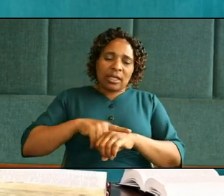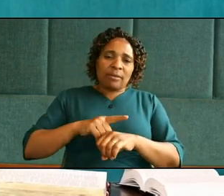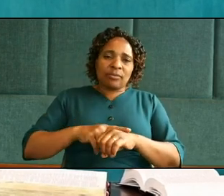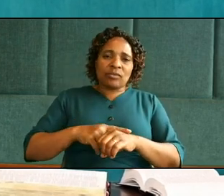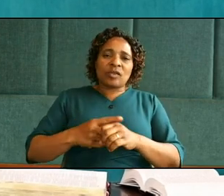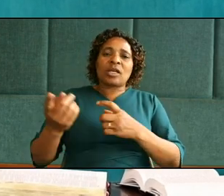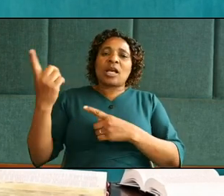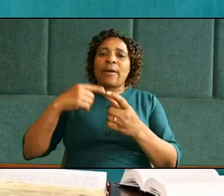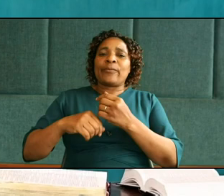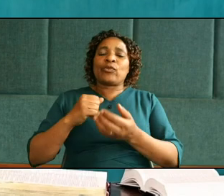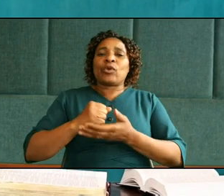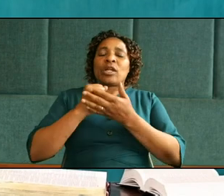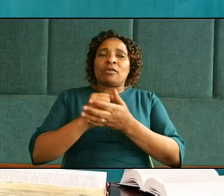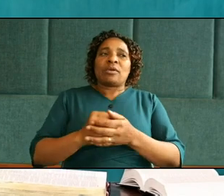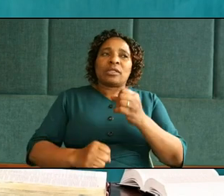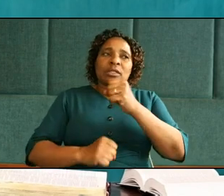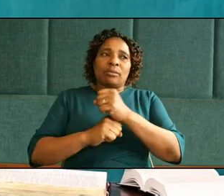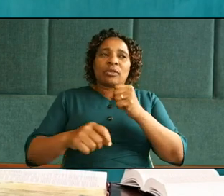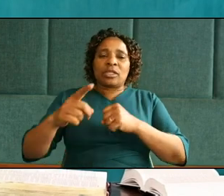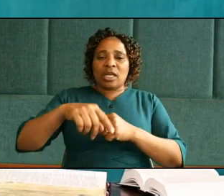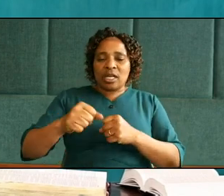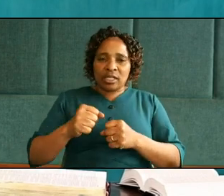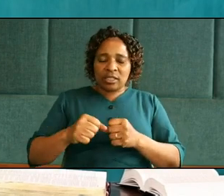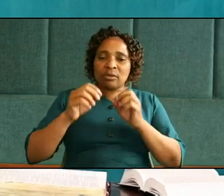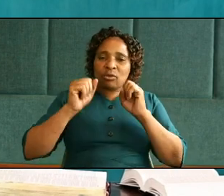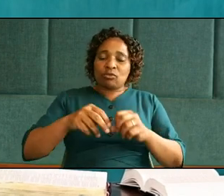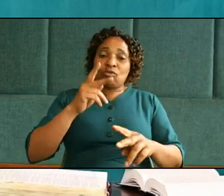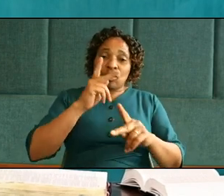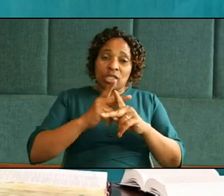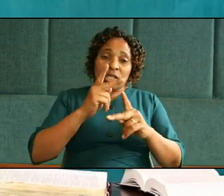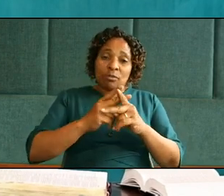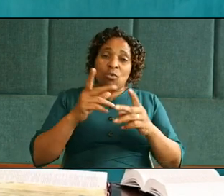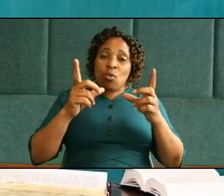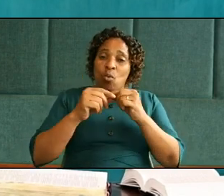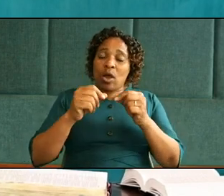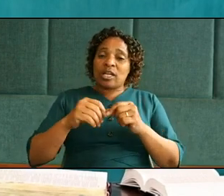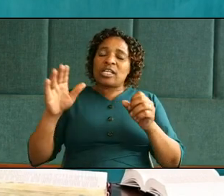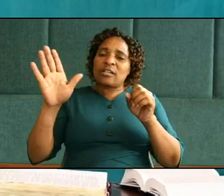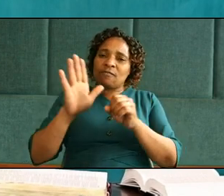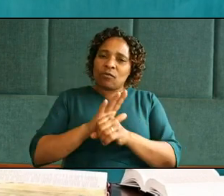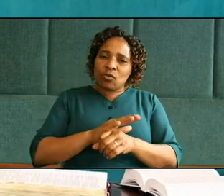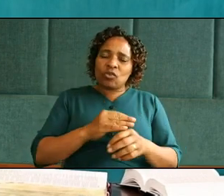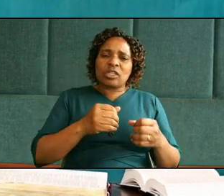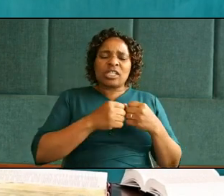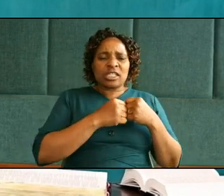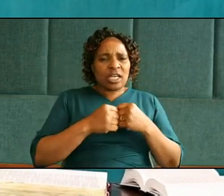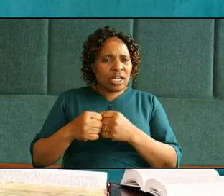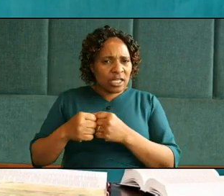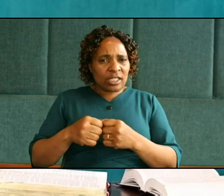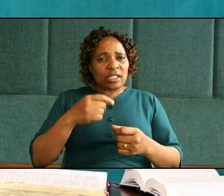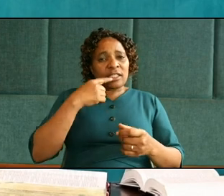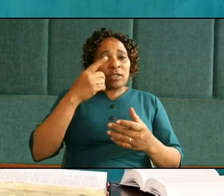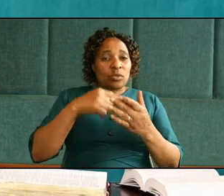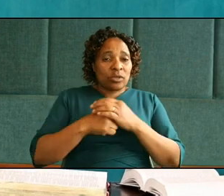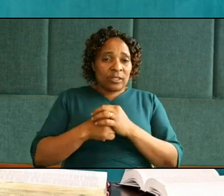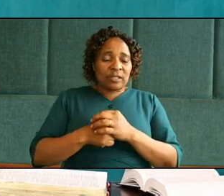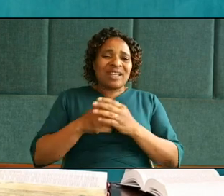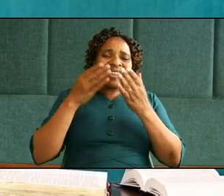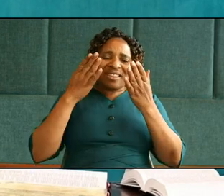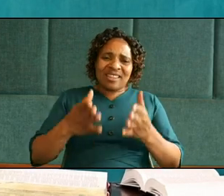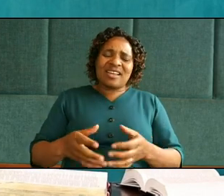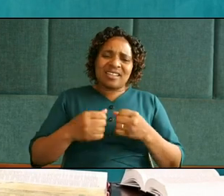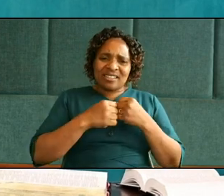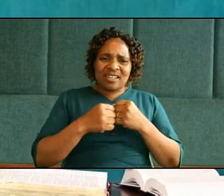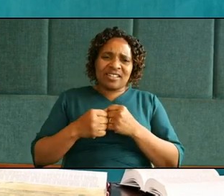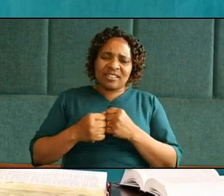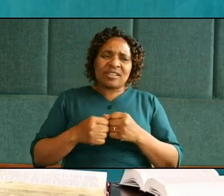us. And he doesn't promise that if we keep his word to the full that there won't be challenges. He says that there will be challenges,